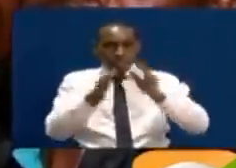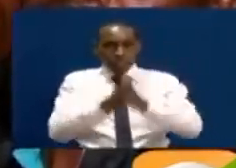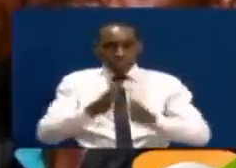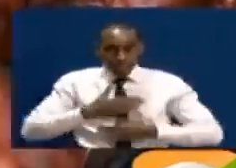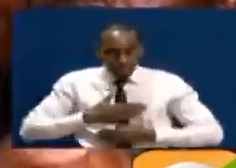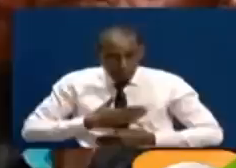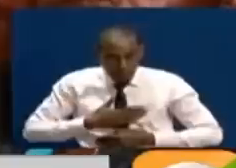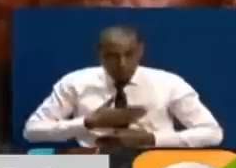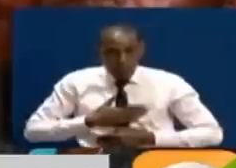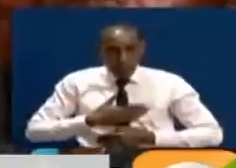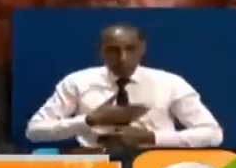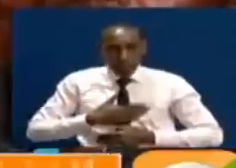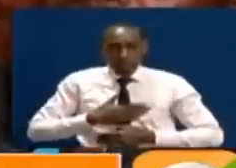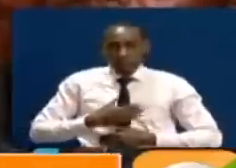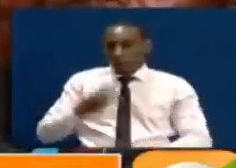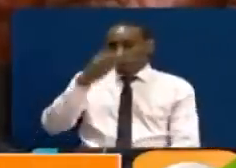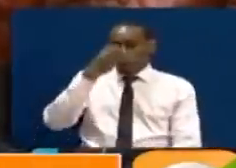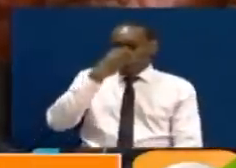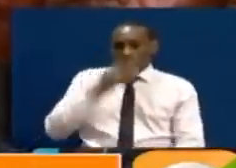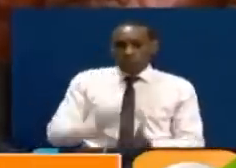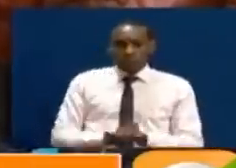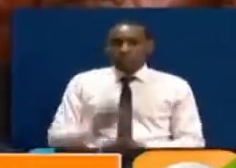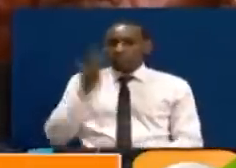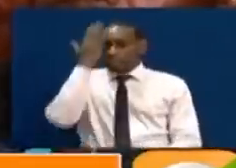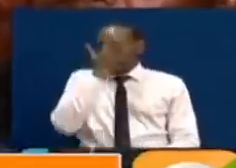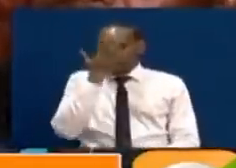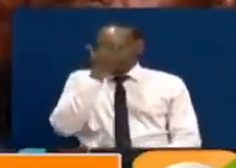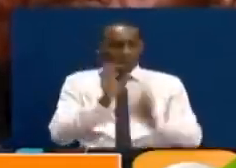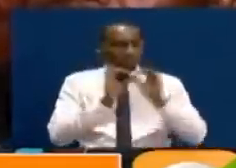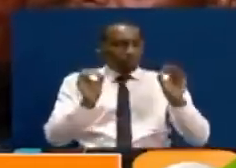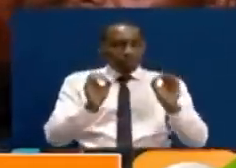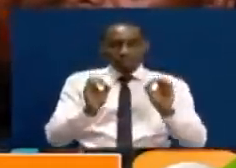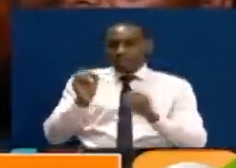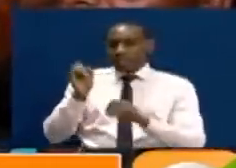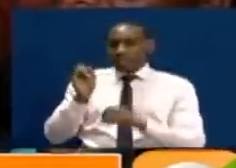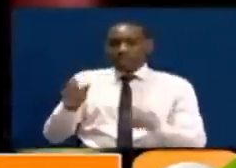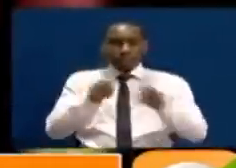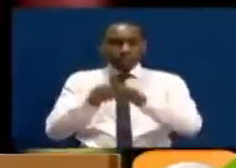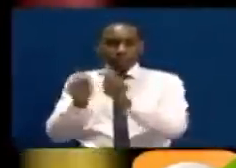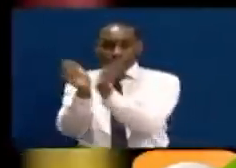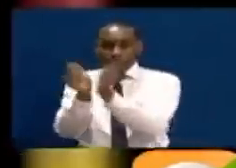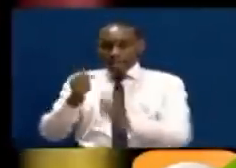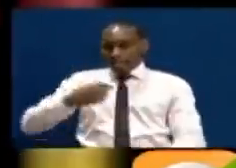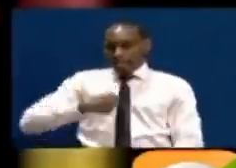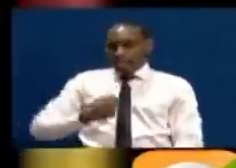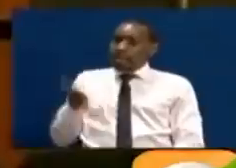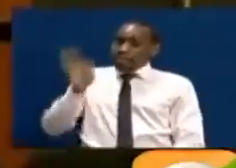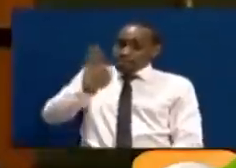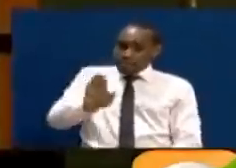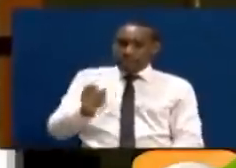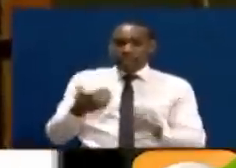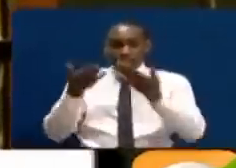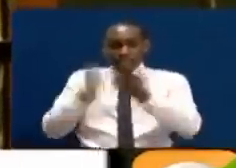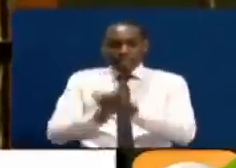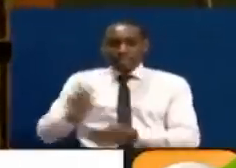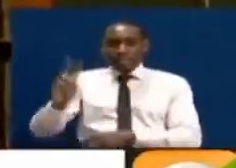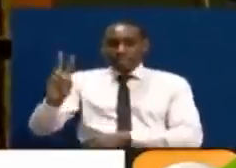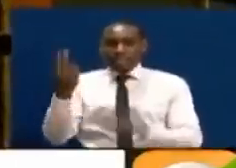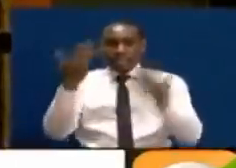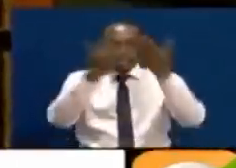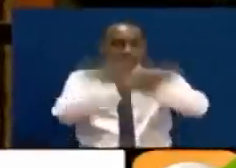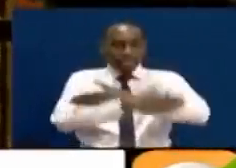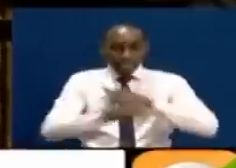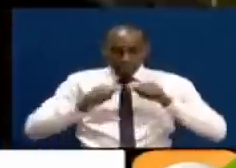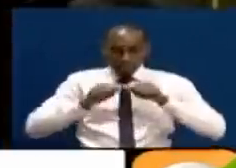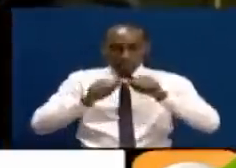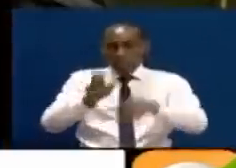Honorable His Excellency William Ruto. And I'm not ashamed to that for that. If that is why you are arresting me, take me back now. For the second night, he would have